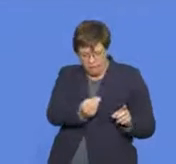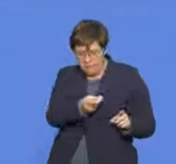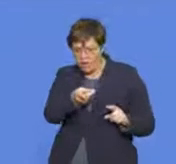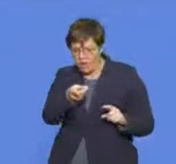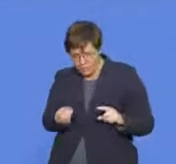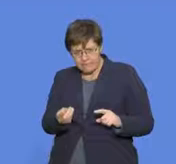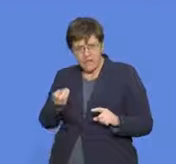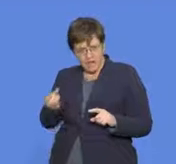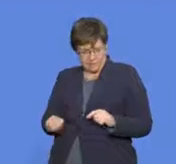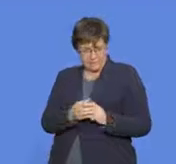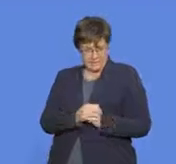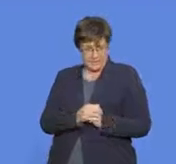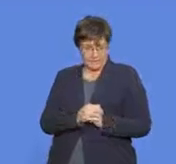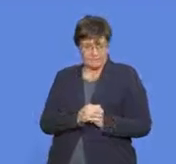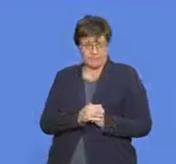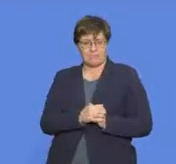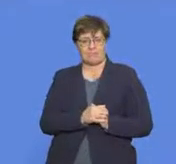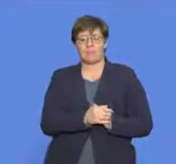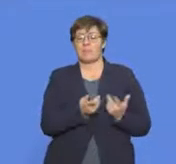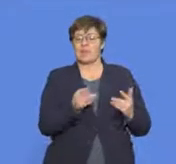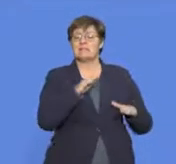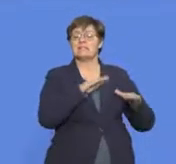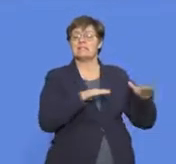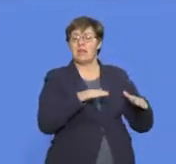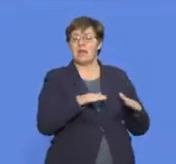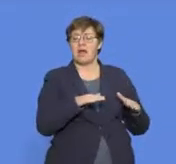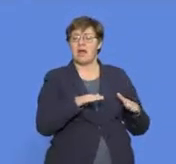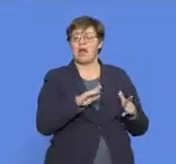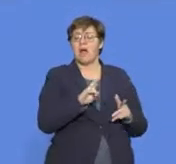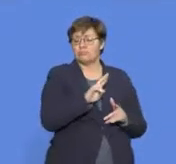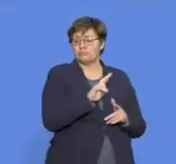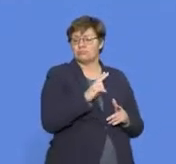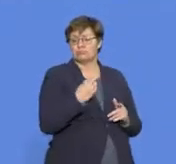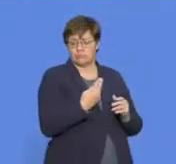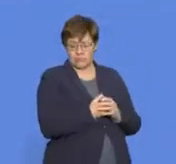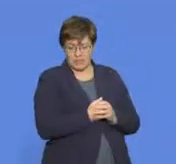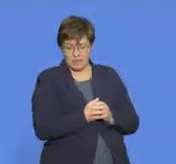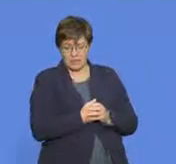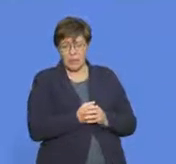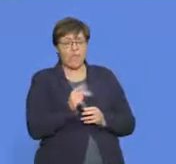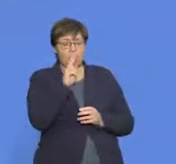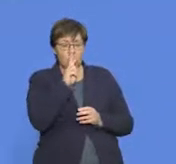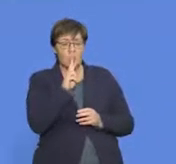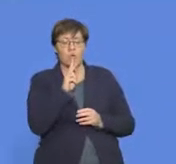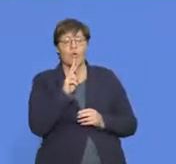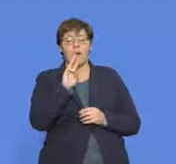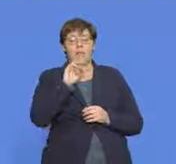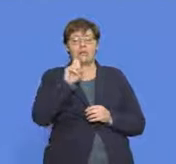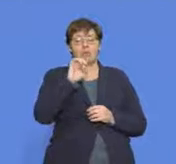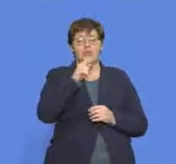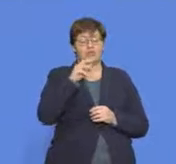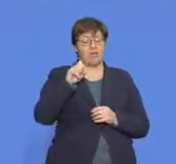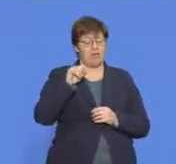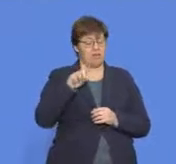those portions of DNA would also then be similar. And then similar mutations. And particularly we look at